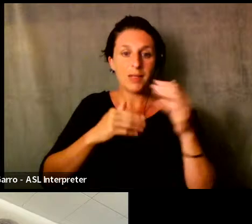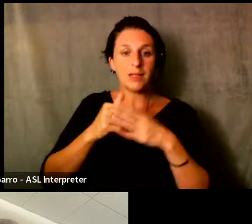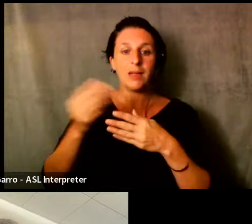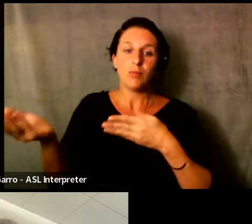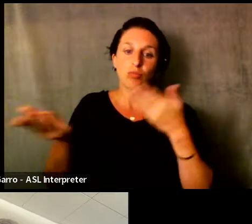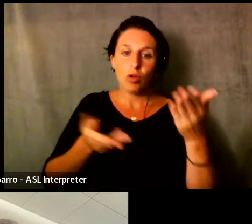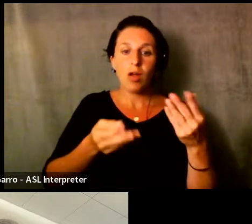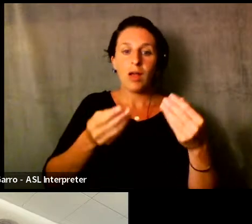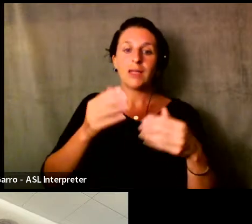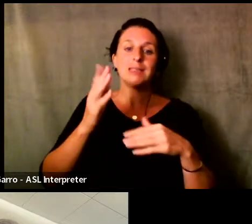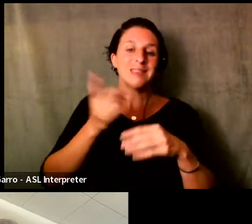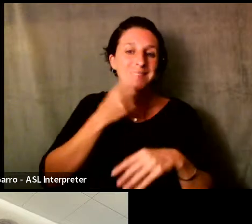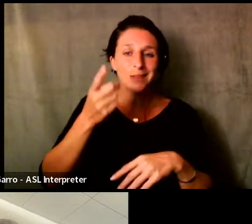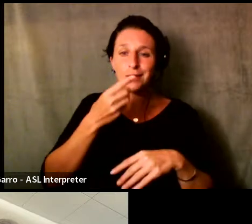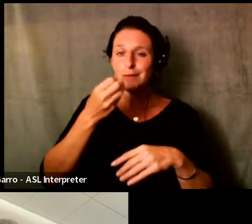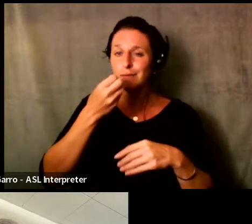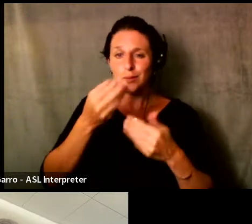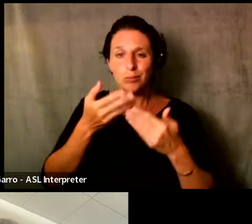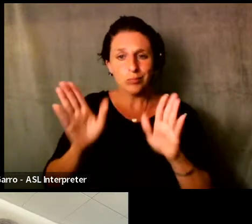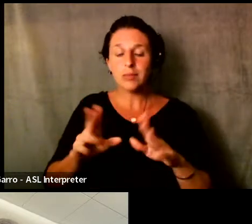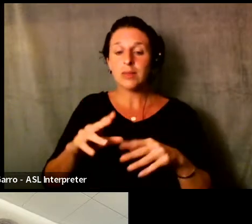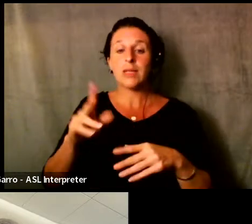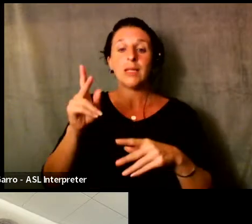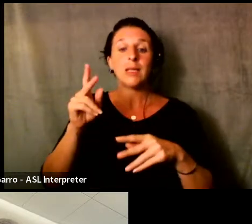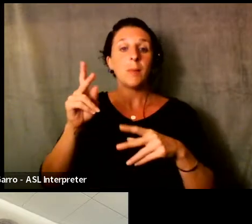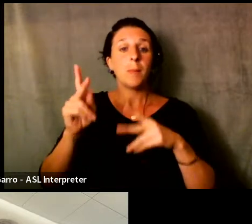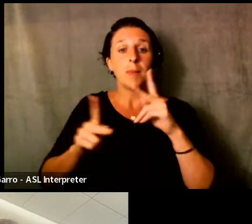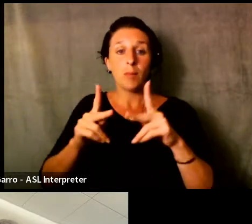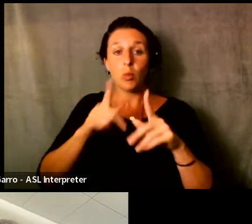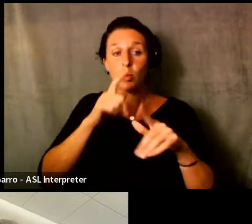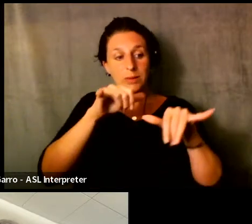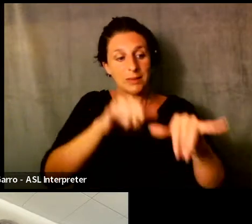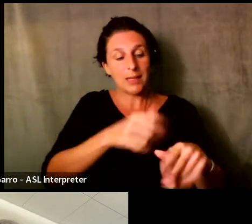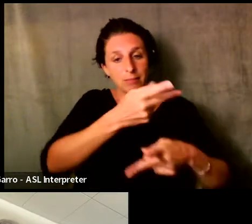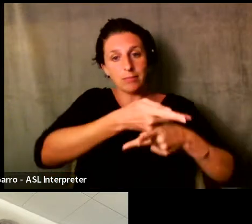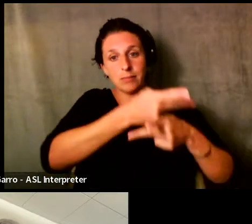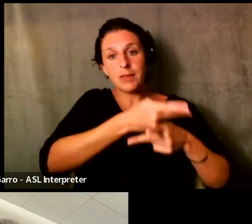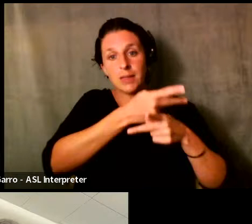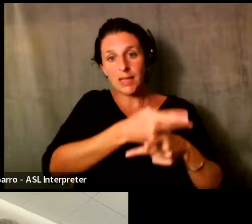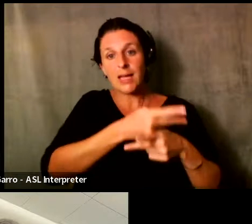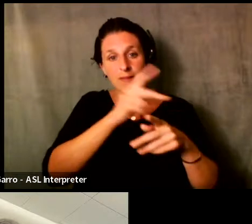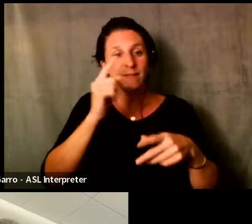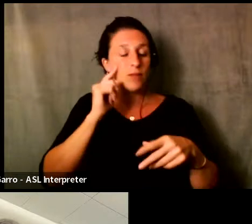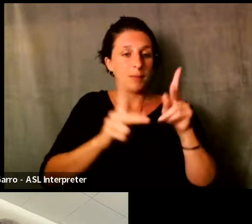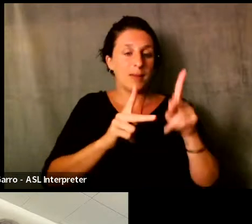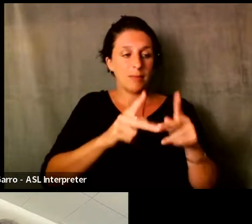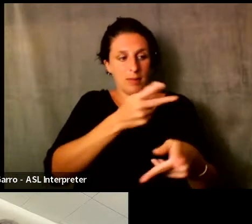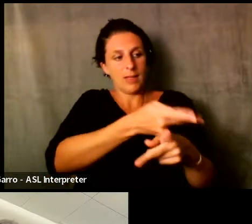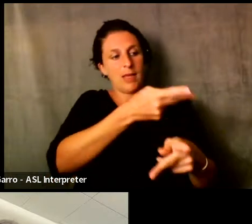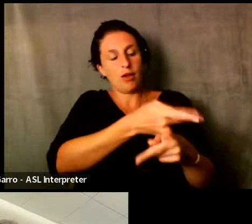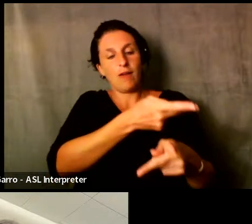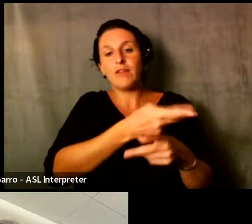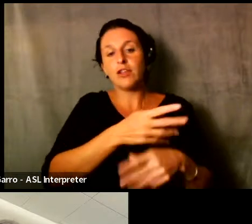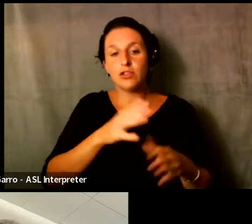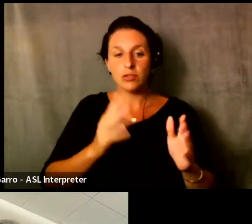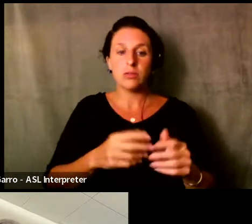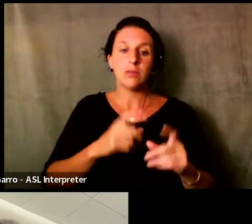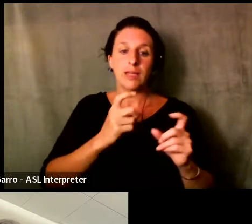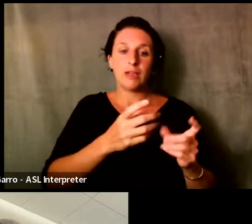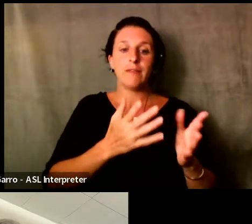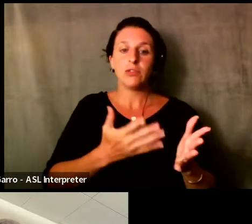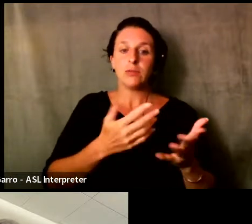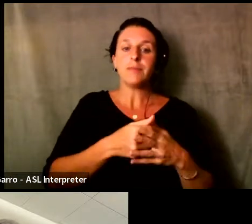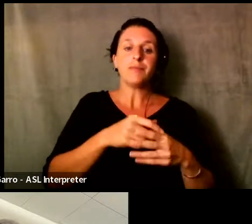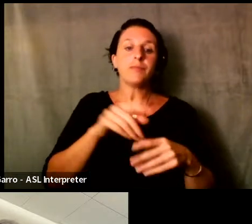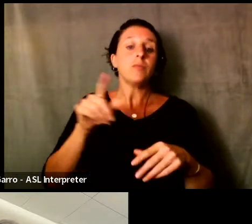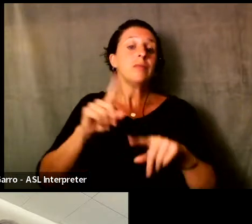in general. There were folks that stayed and cared for people as caregivers. There were different folks that